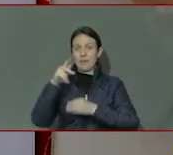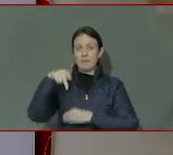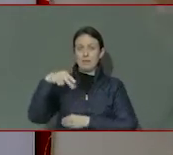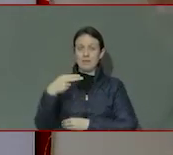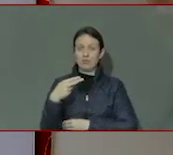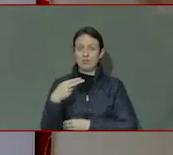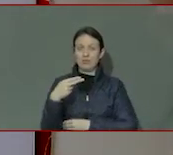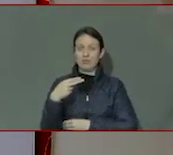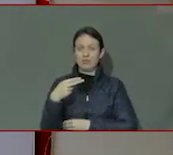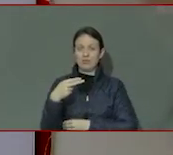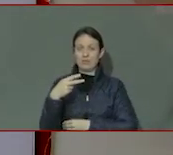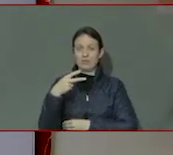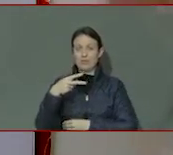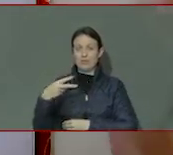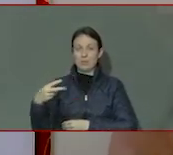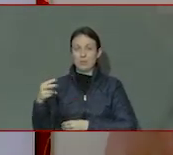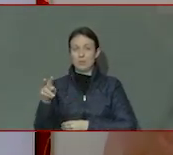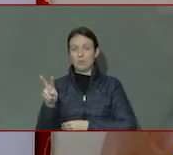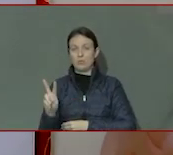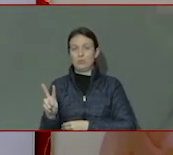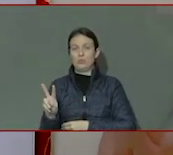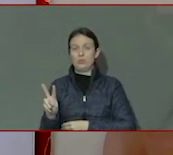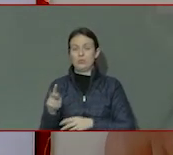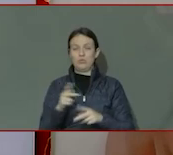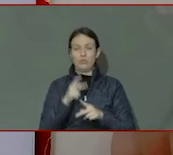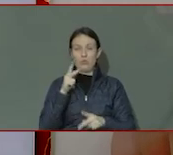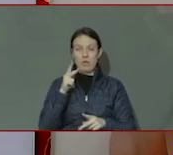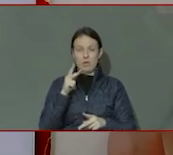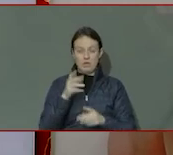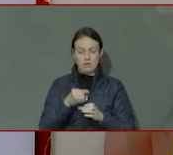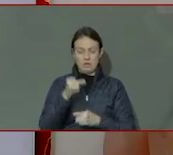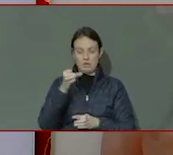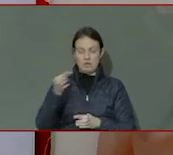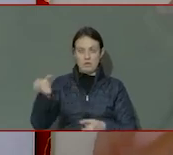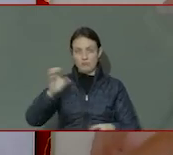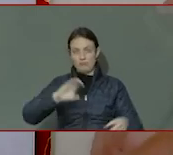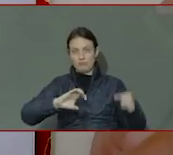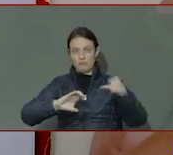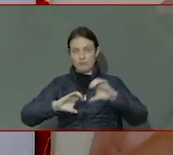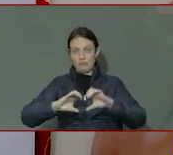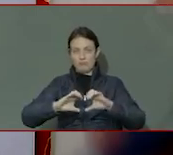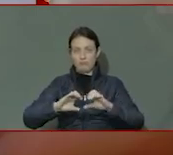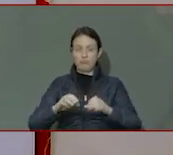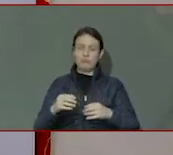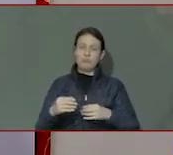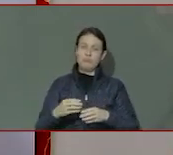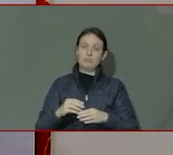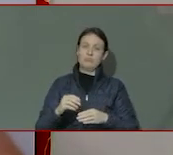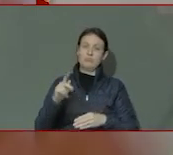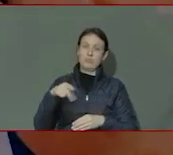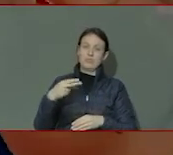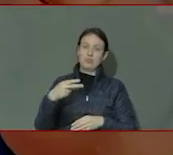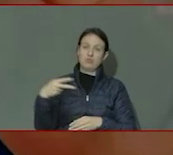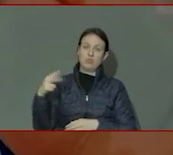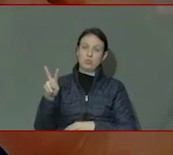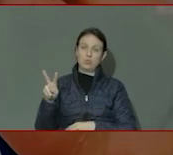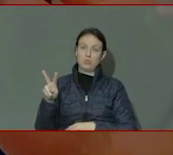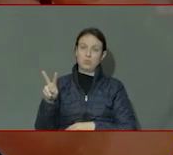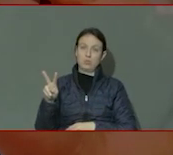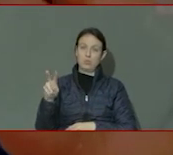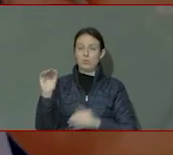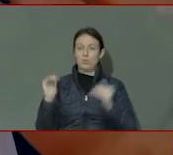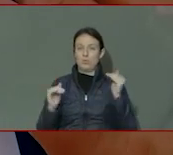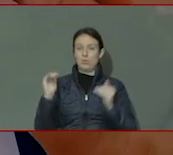solution of sodium hydroxide and hydrochloric acid has a pH of 2. The balanced equation for